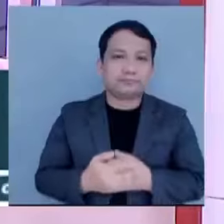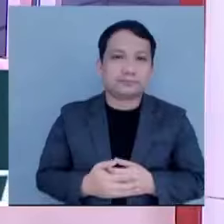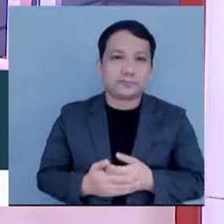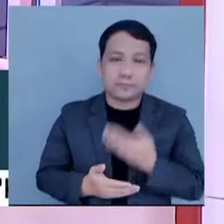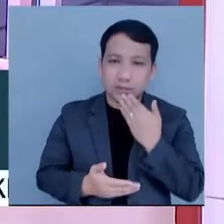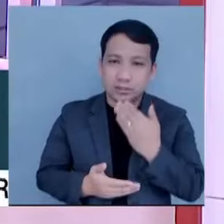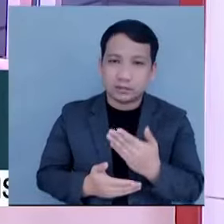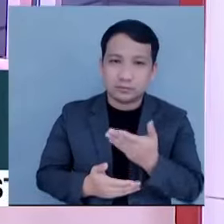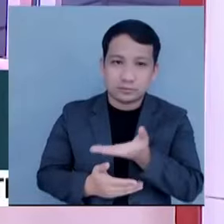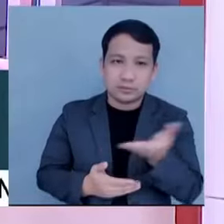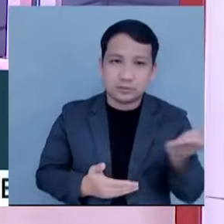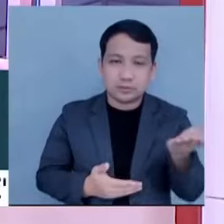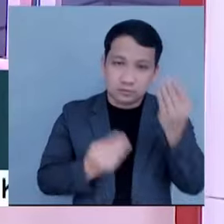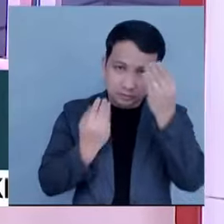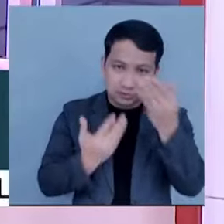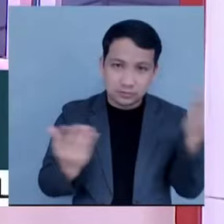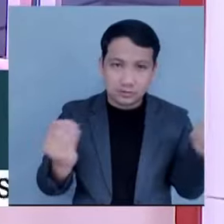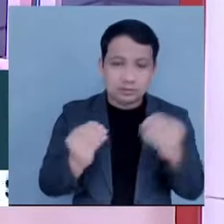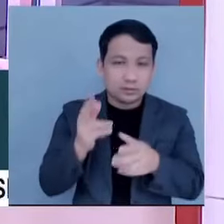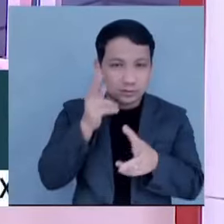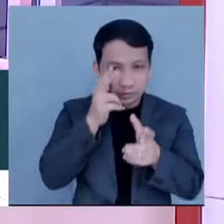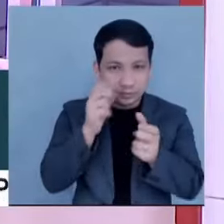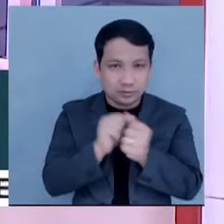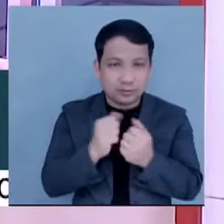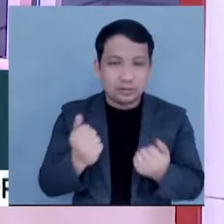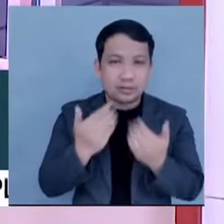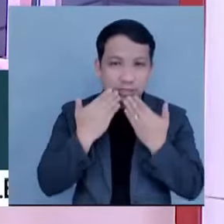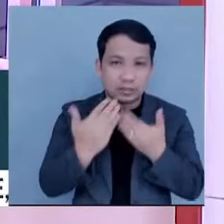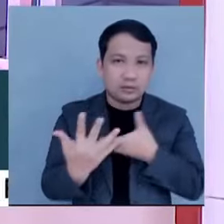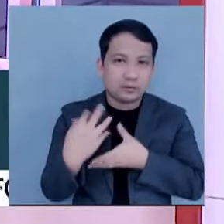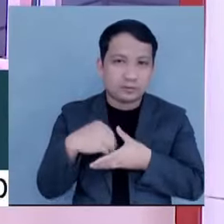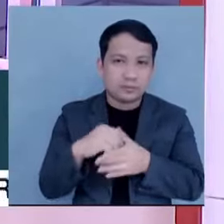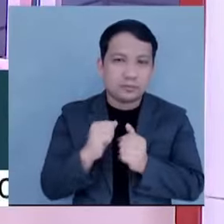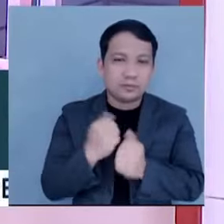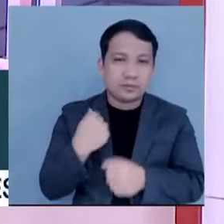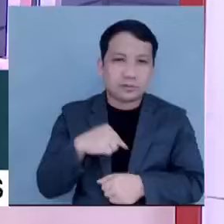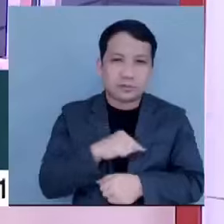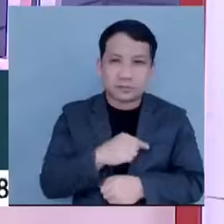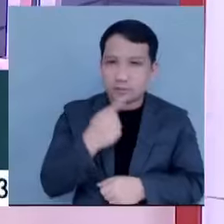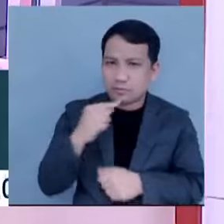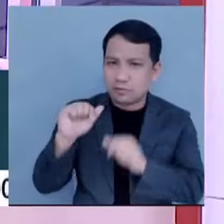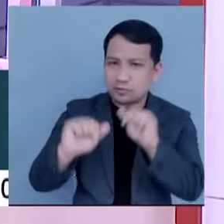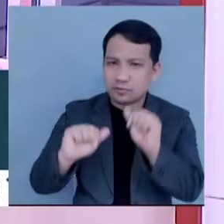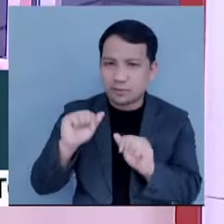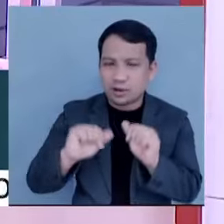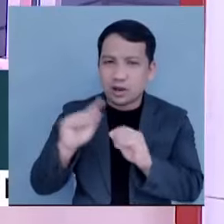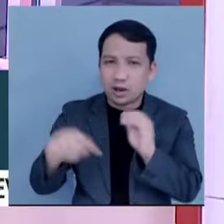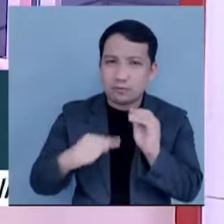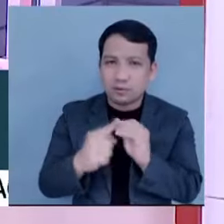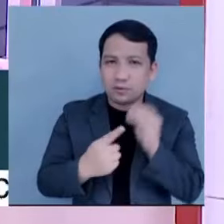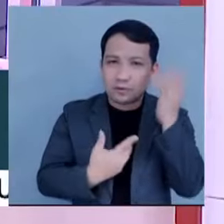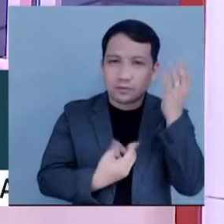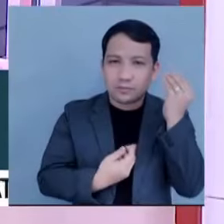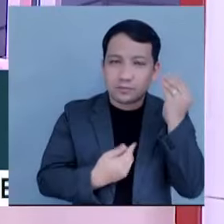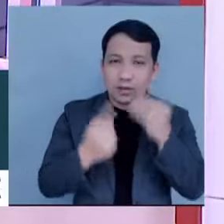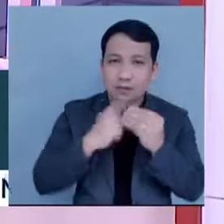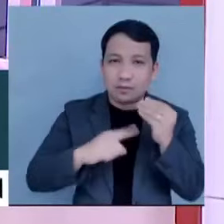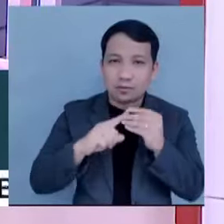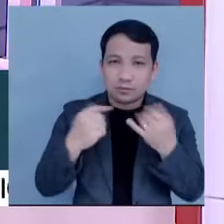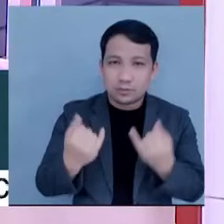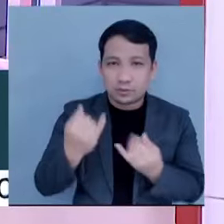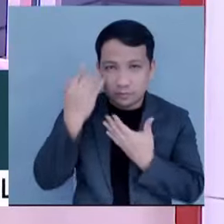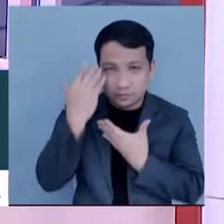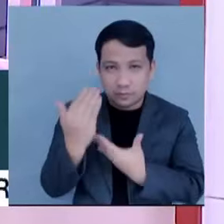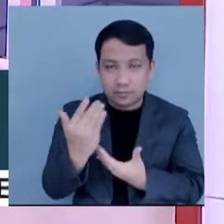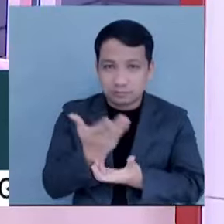afternoon, and good afternoon to all your listeners and televiewers. Thank you for having me. All right, so tell us about your assessment. Tell us about the action taken at this point, Secretary